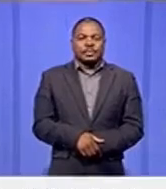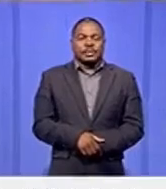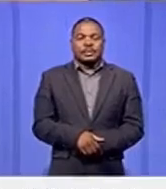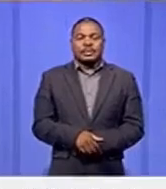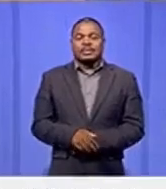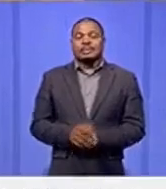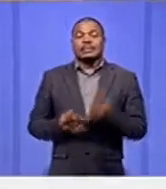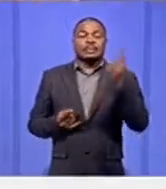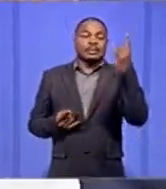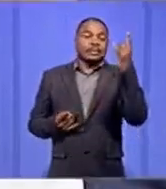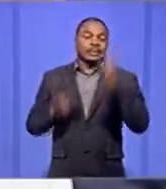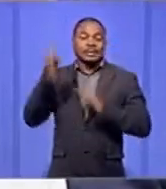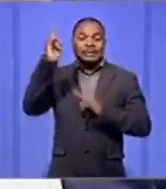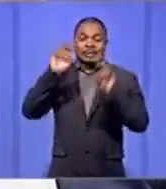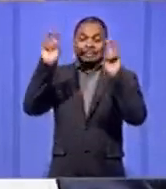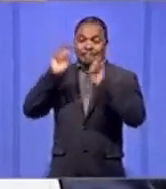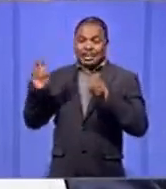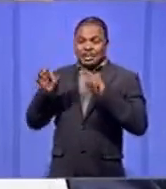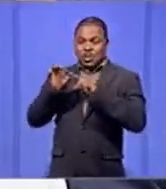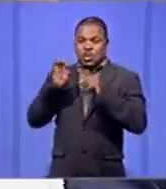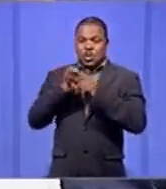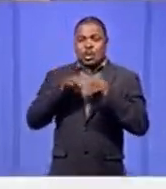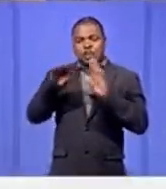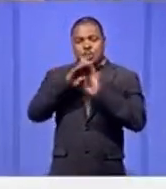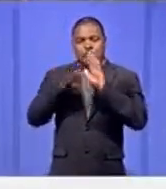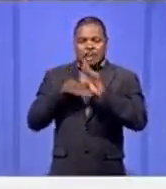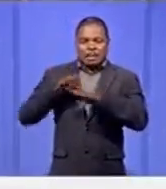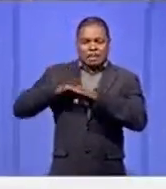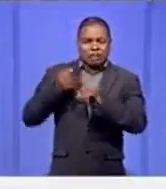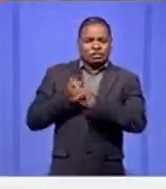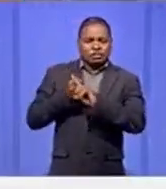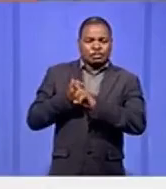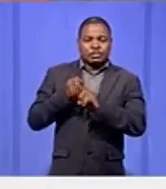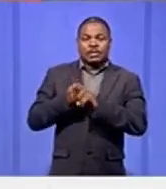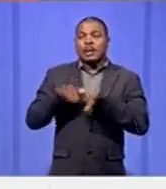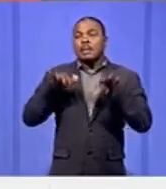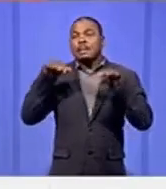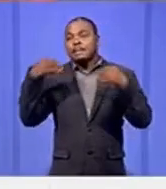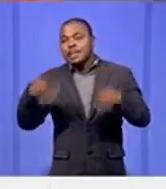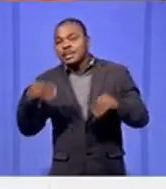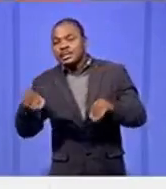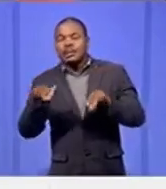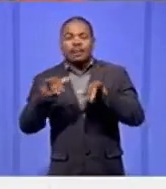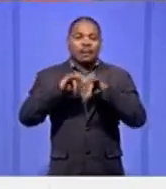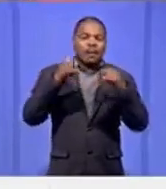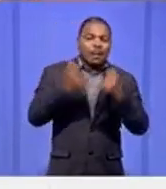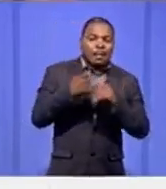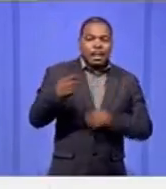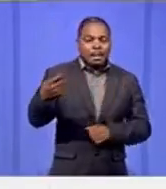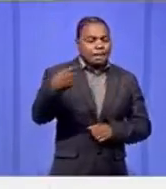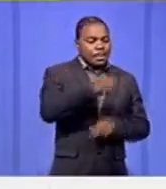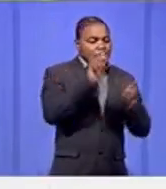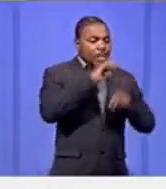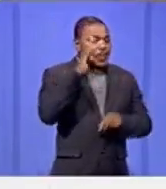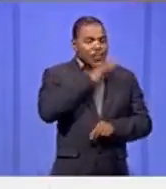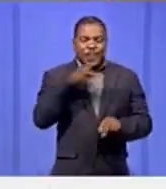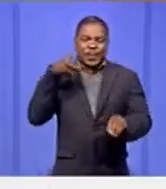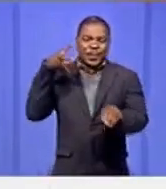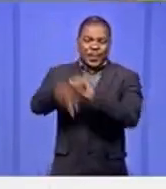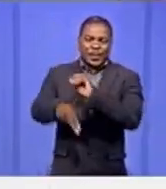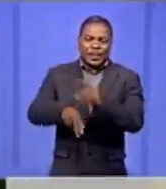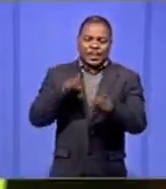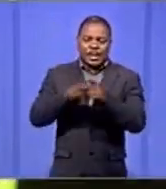City Power e ntse e tswela pele ho matlafatsa letsholo la yona la ho kgaola motlakase ho bahwebi le dikhampane tse sa lefeng motlakase le ho bao